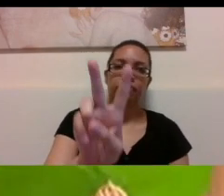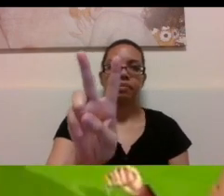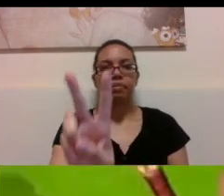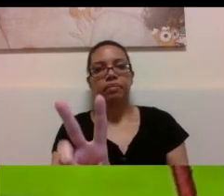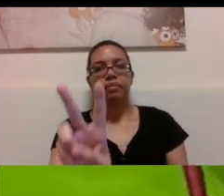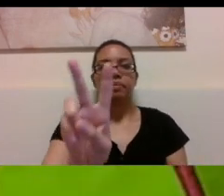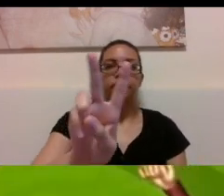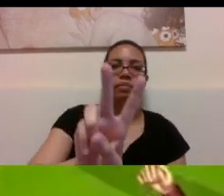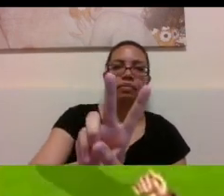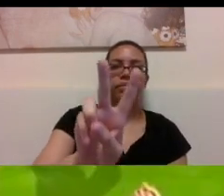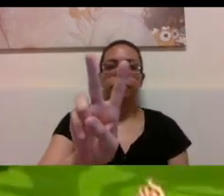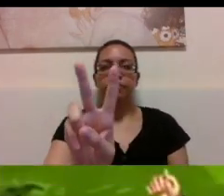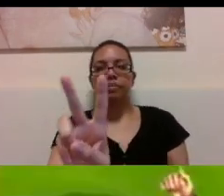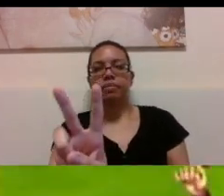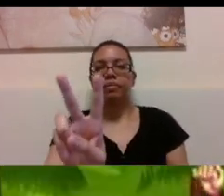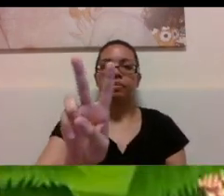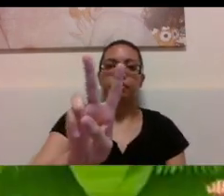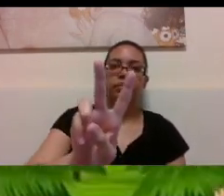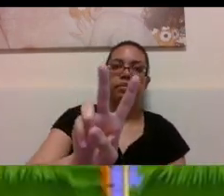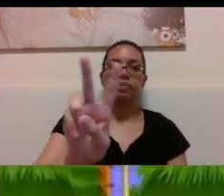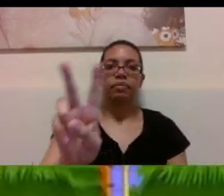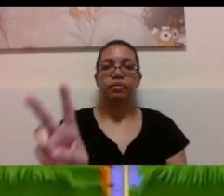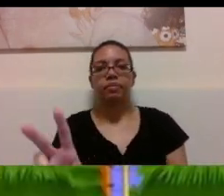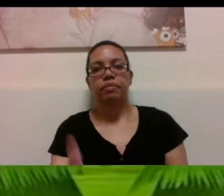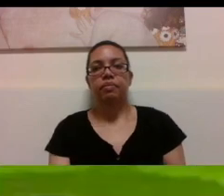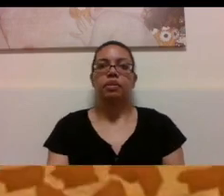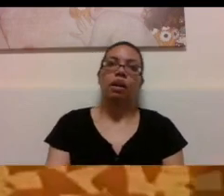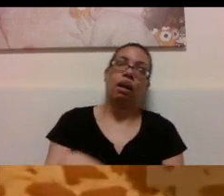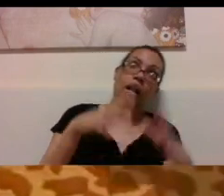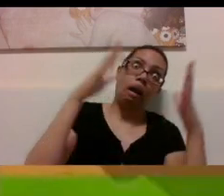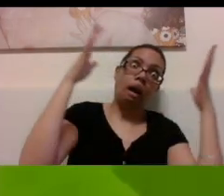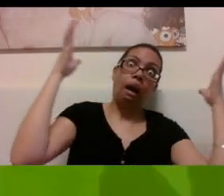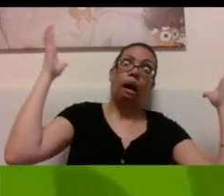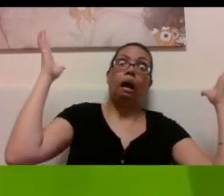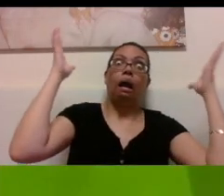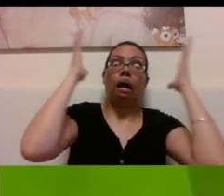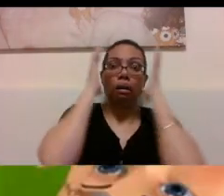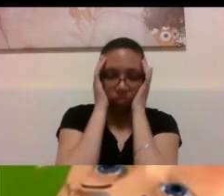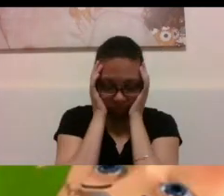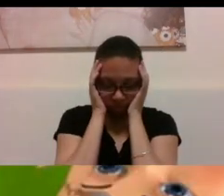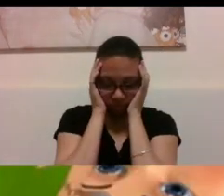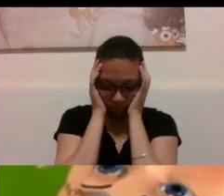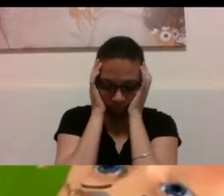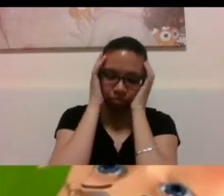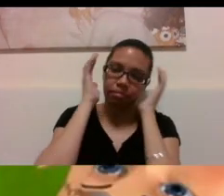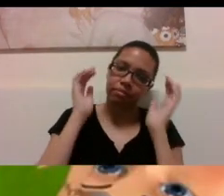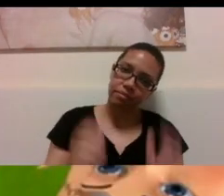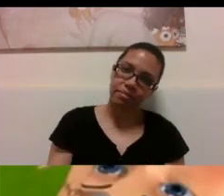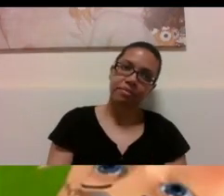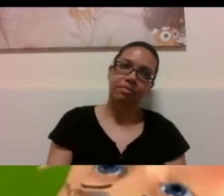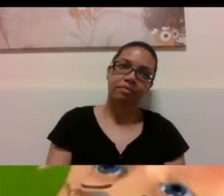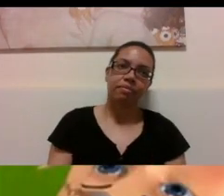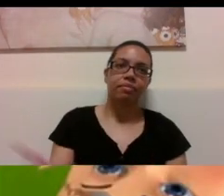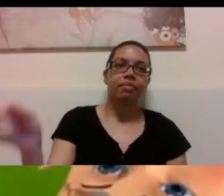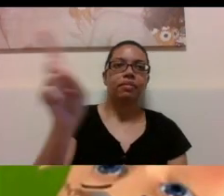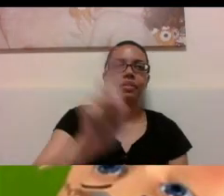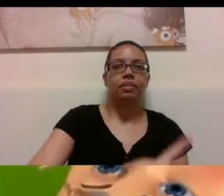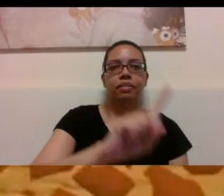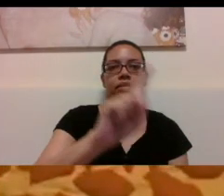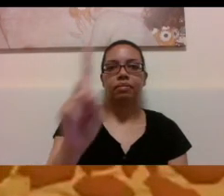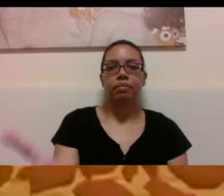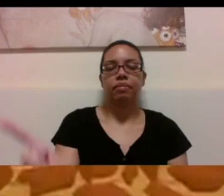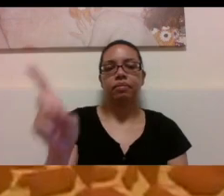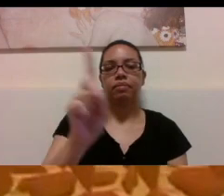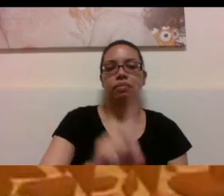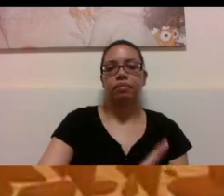2. Humpty Dumpty sat on a wall. One Humpty Dumpty had a great fall. All the king's horses and all the king's